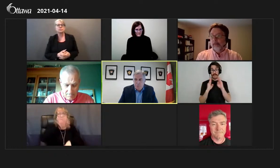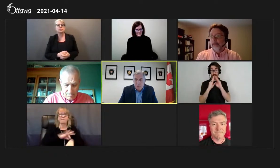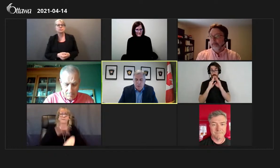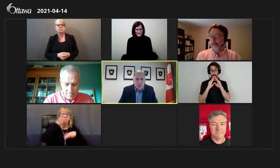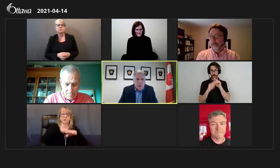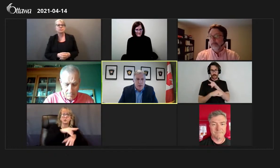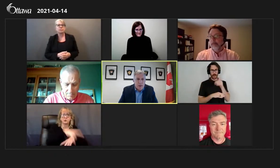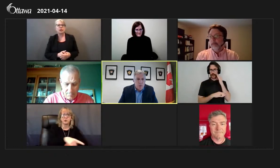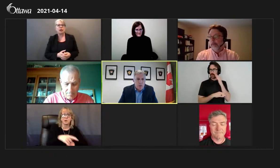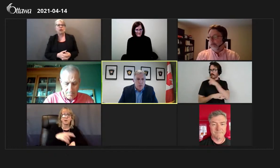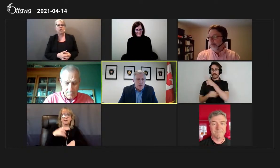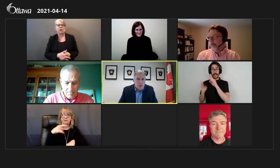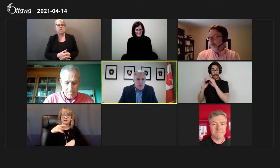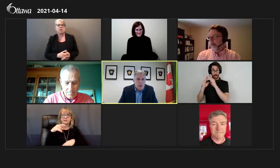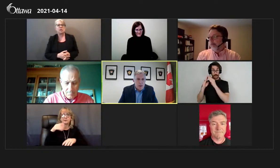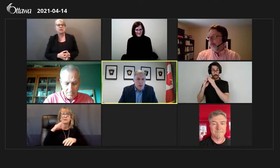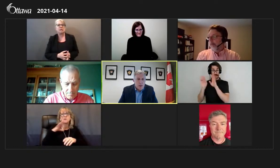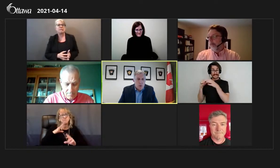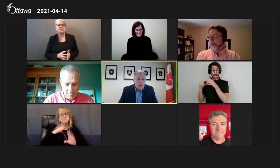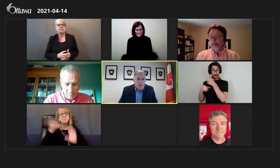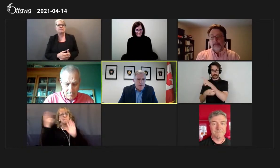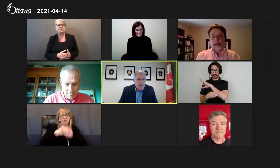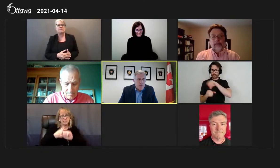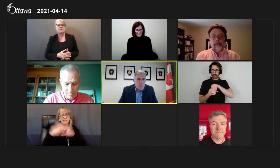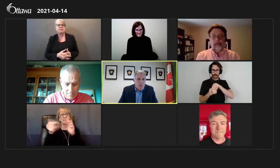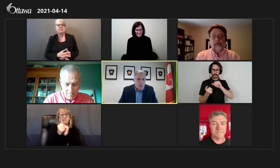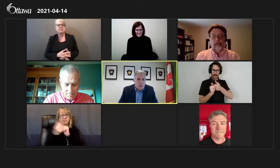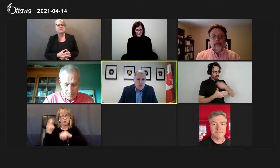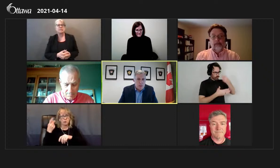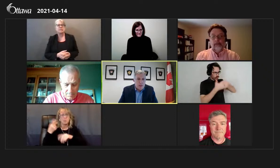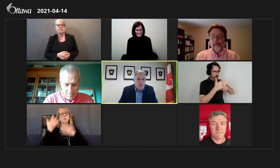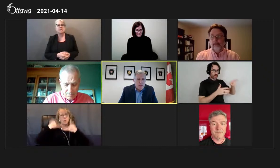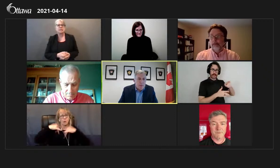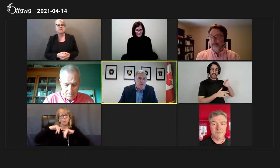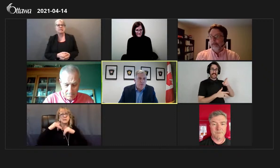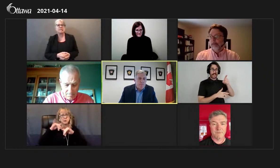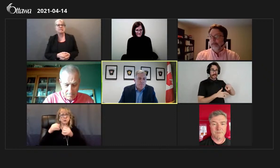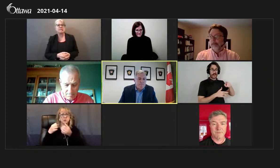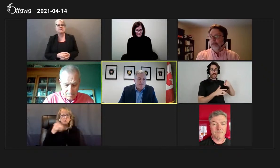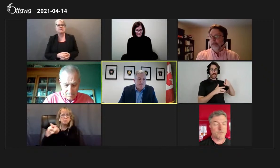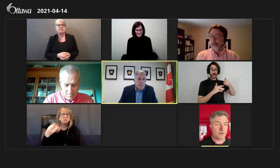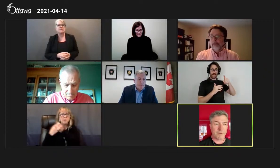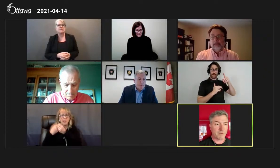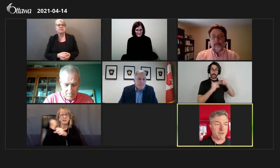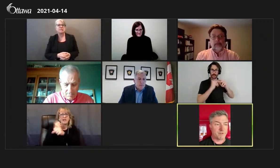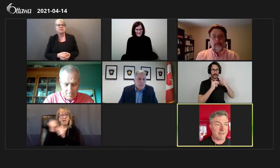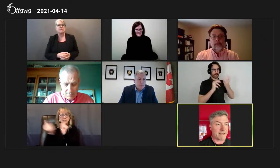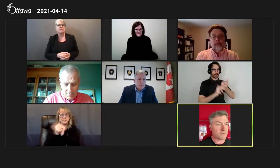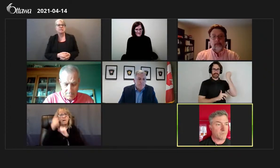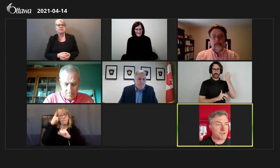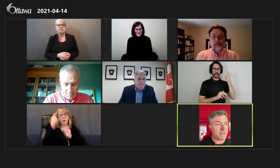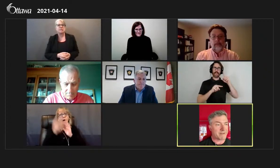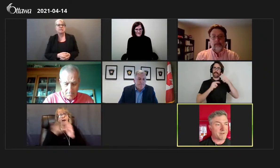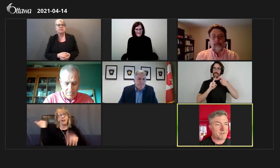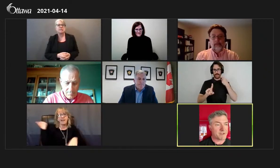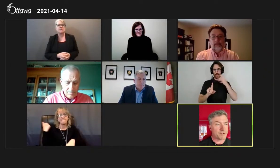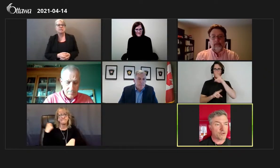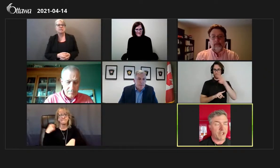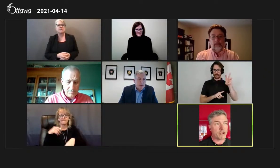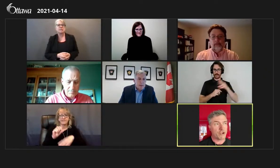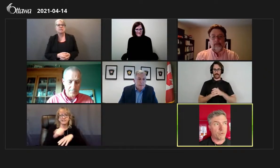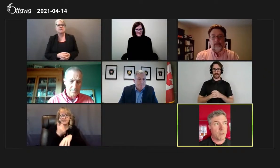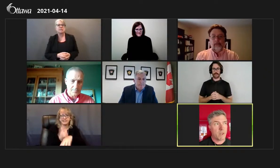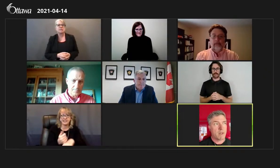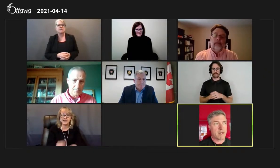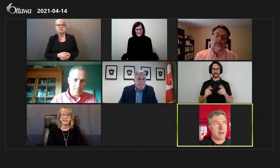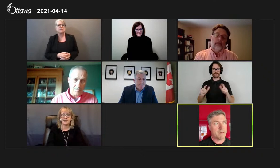been participating, and we'll continue to work with them to remove those sites from the platform. Terrific news. And last question, back to the Section